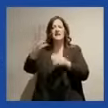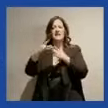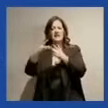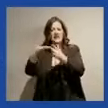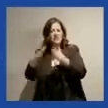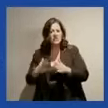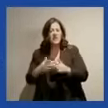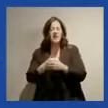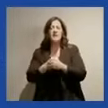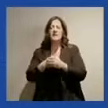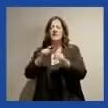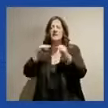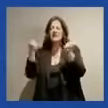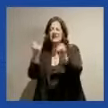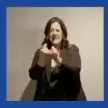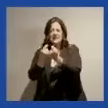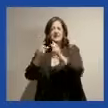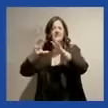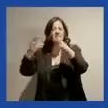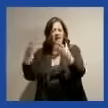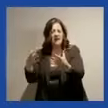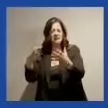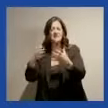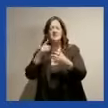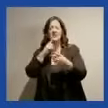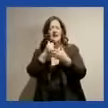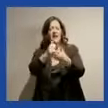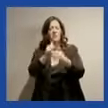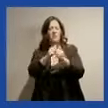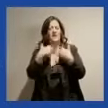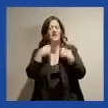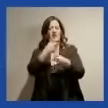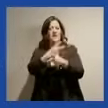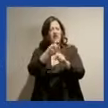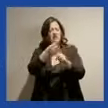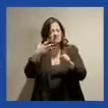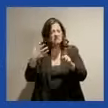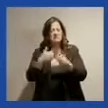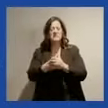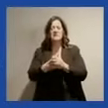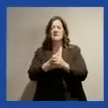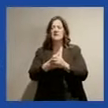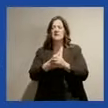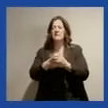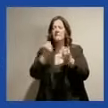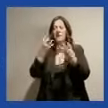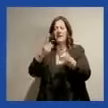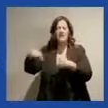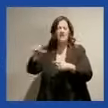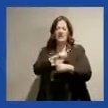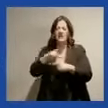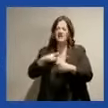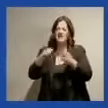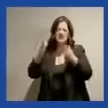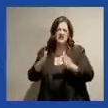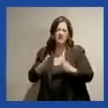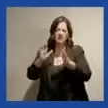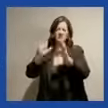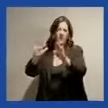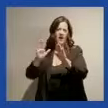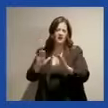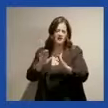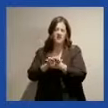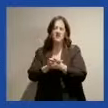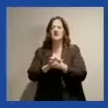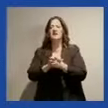remarkable leadership of the Latino caucus on the healthcare expansion. I want to thank Arambola and obviously, great work Mary Elena DeRazzo